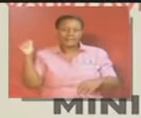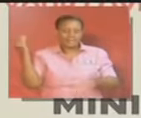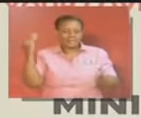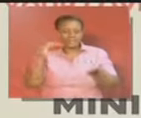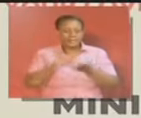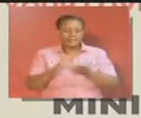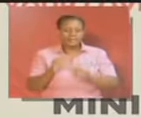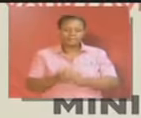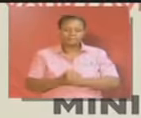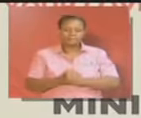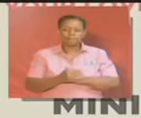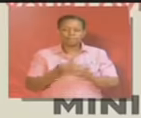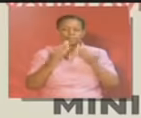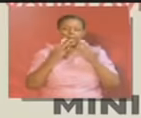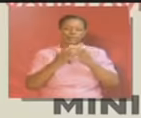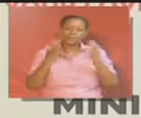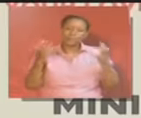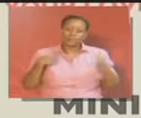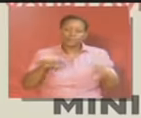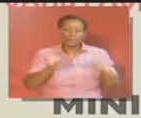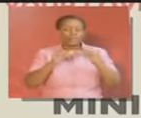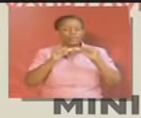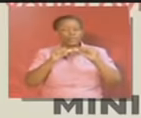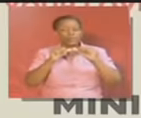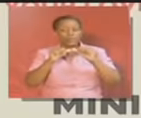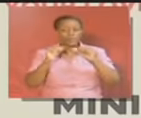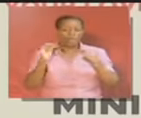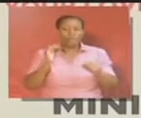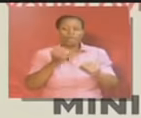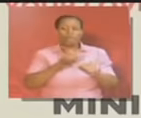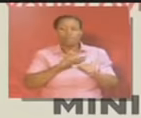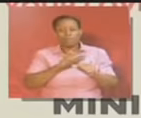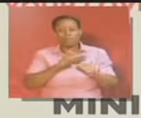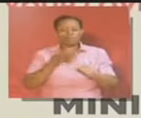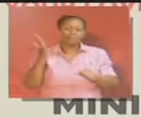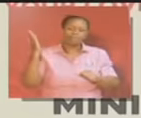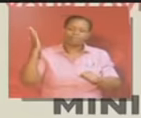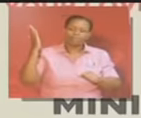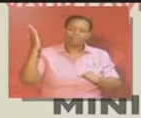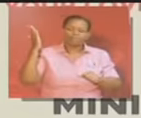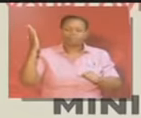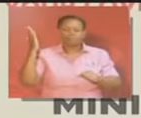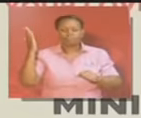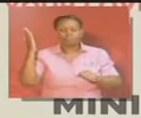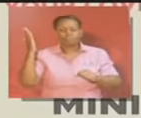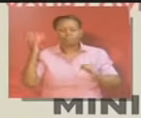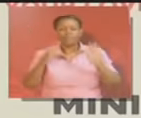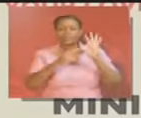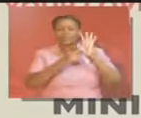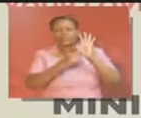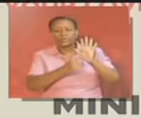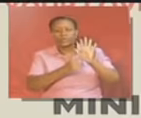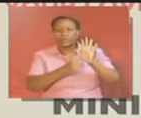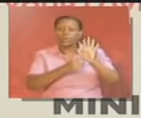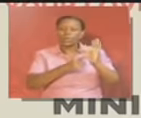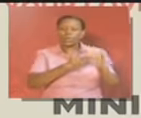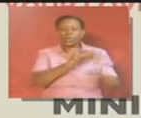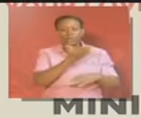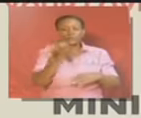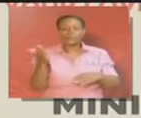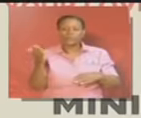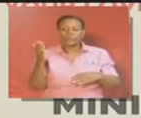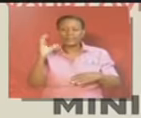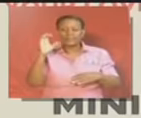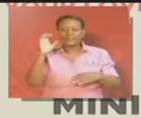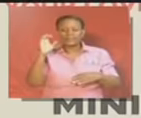are continuing with our series, which feature the CEOs of our regional health authority. And we are really pleased to have